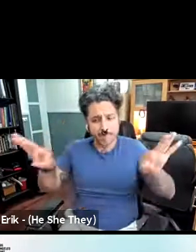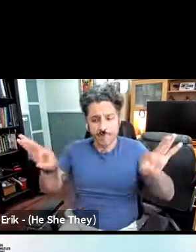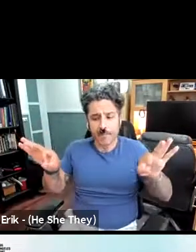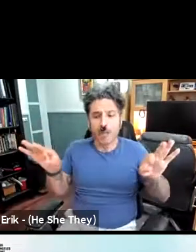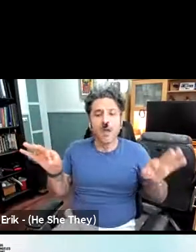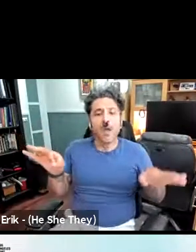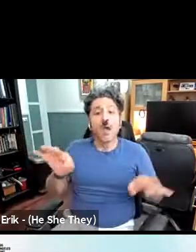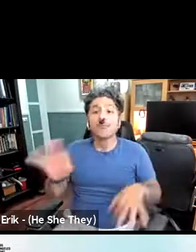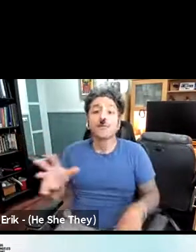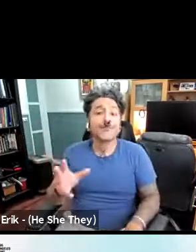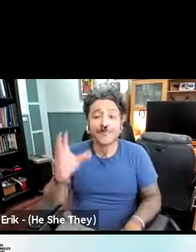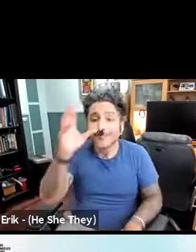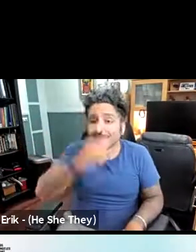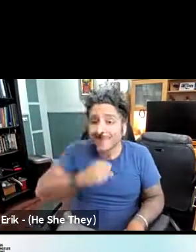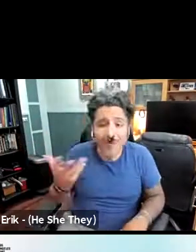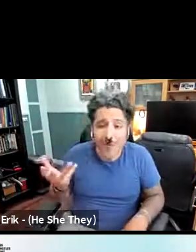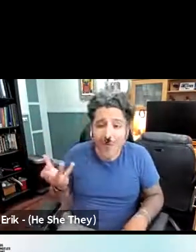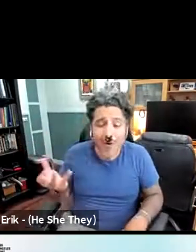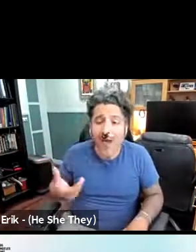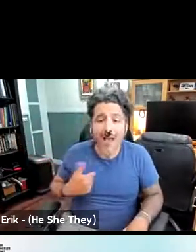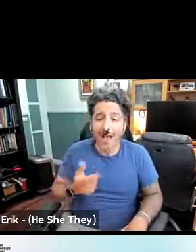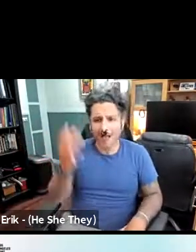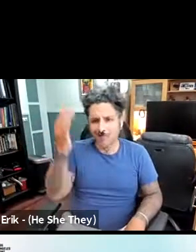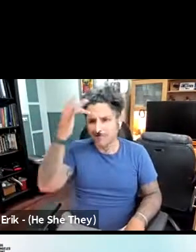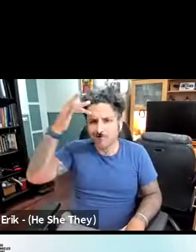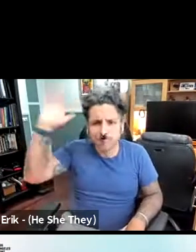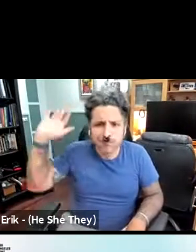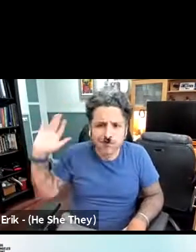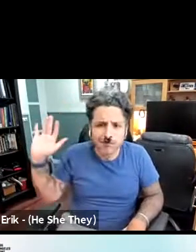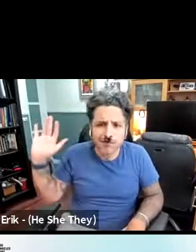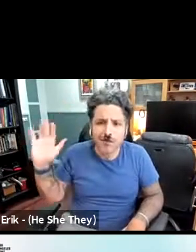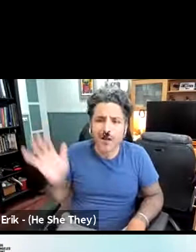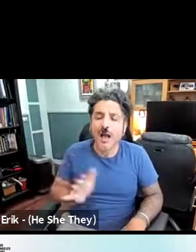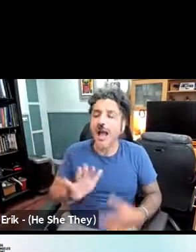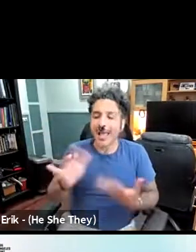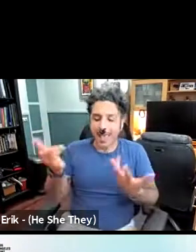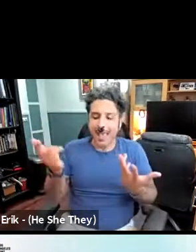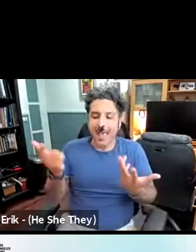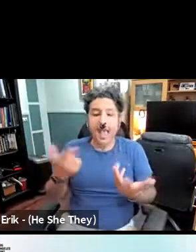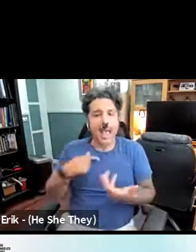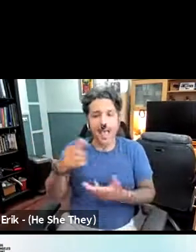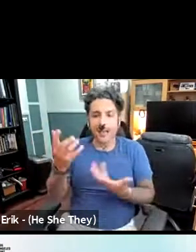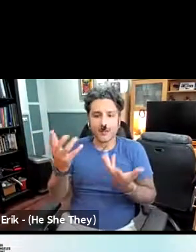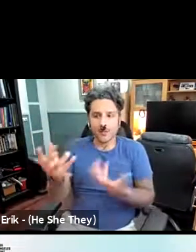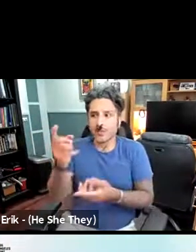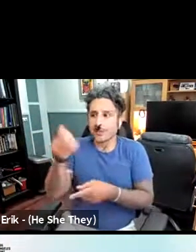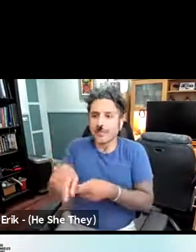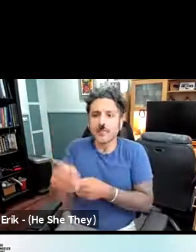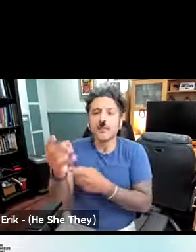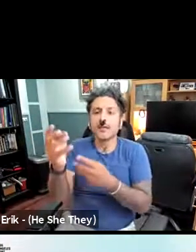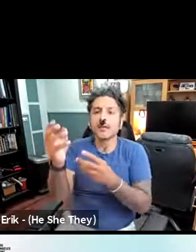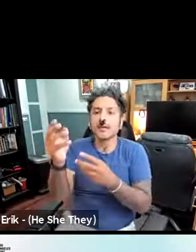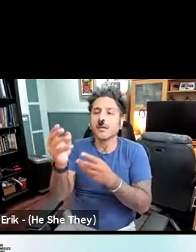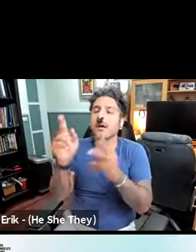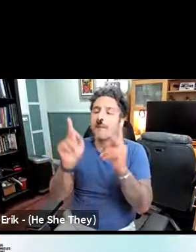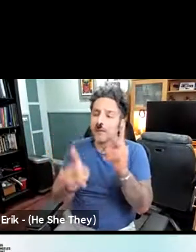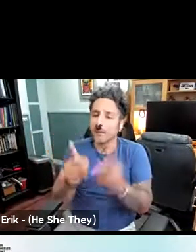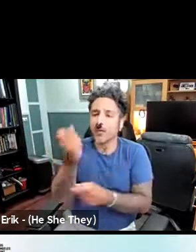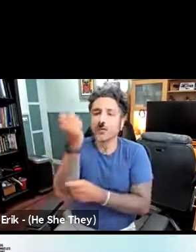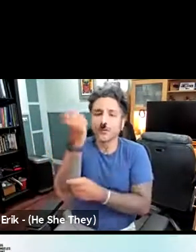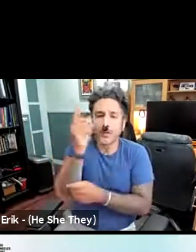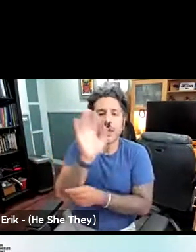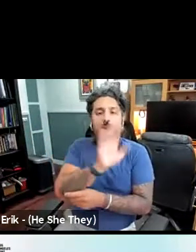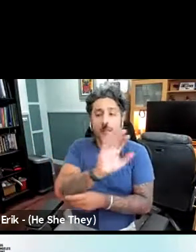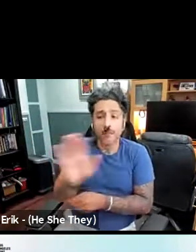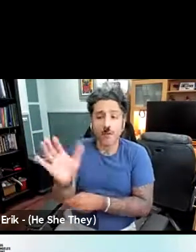guess what? I am very intelligent, and we need a lot of our people to understand how intelligent they are, and how if you were